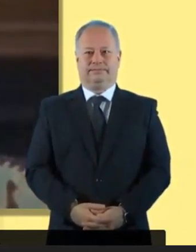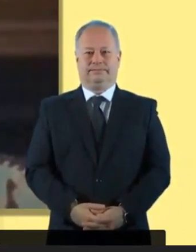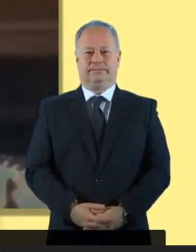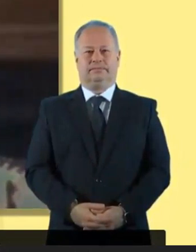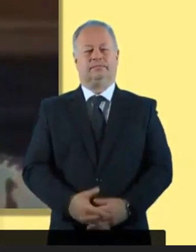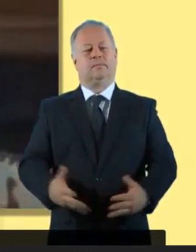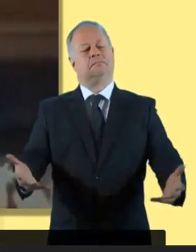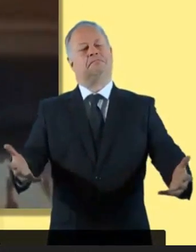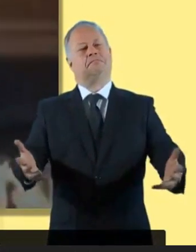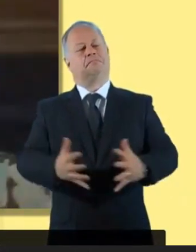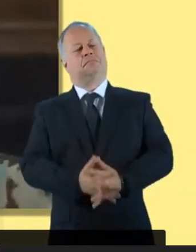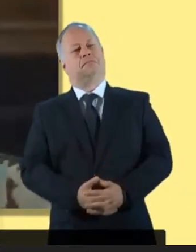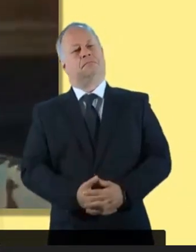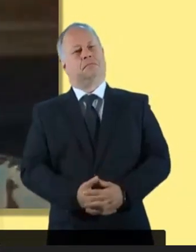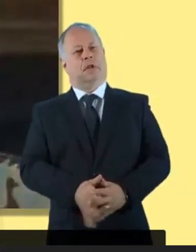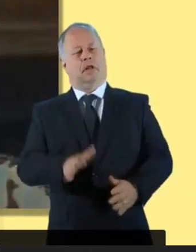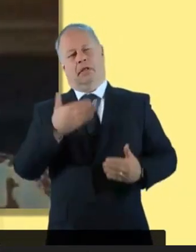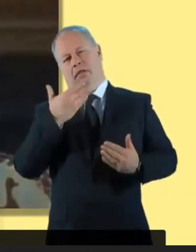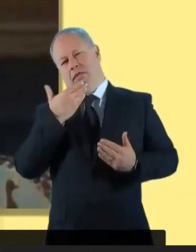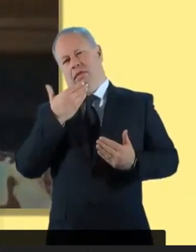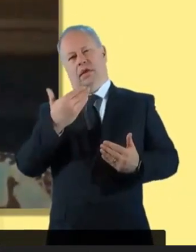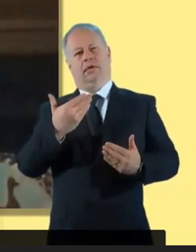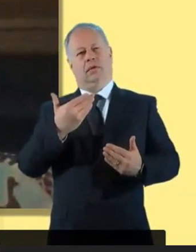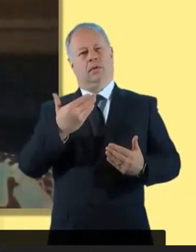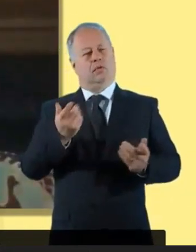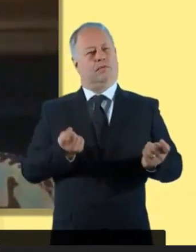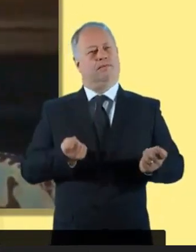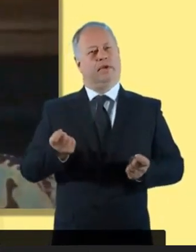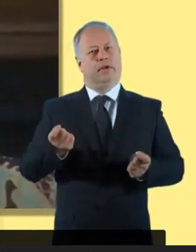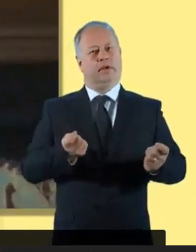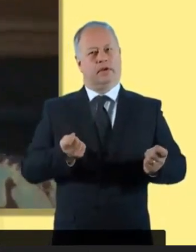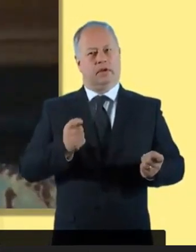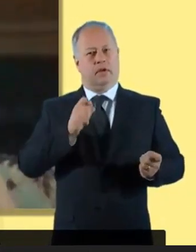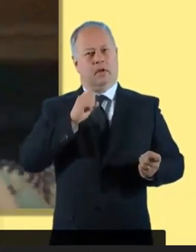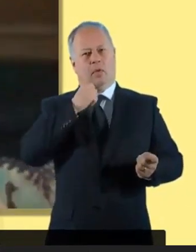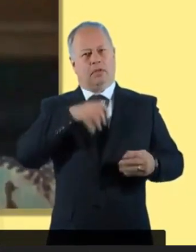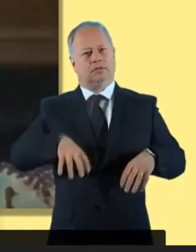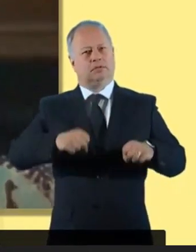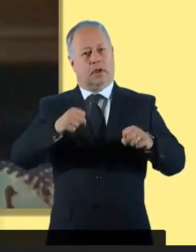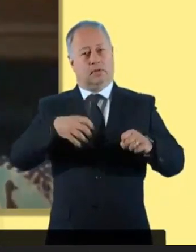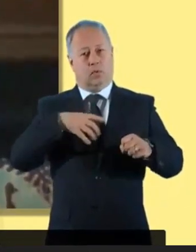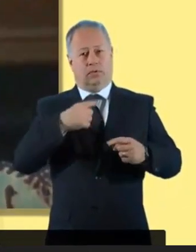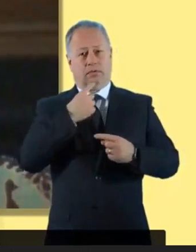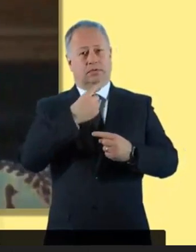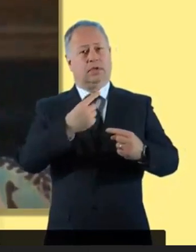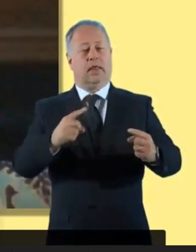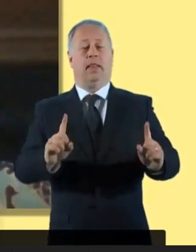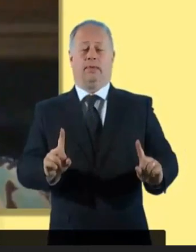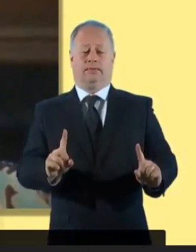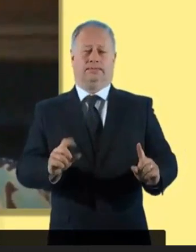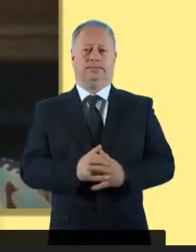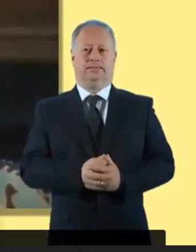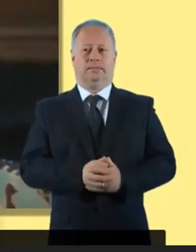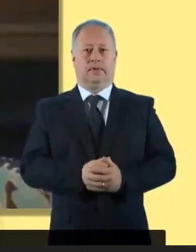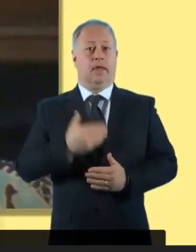Conference. Thank you, convener. I'm going to begin by saying the following. Black Lives